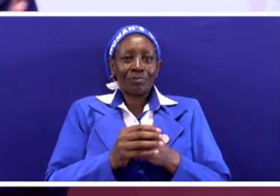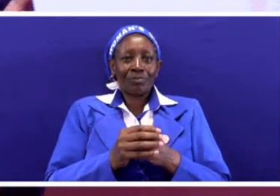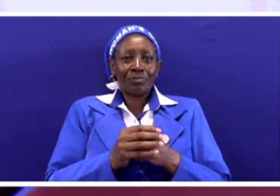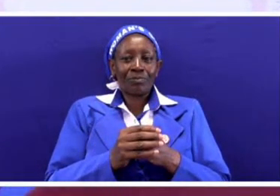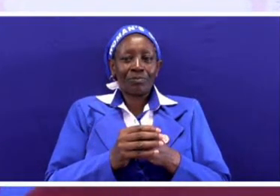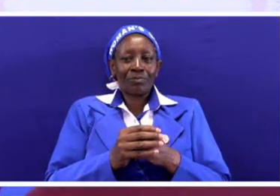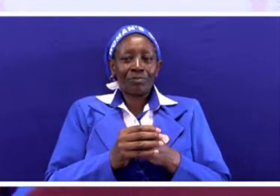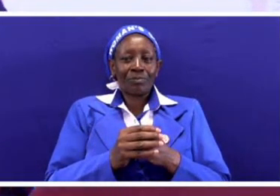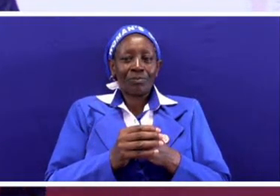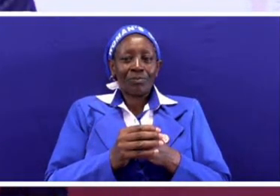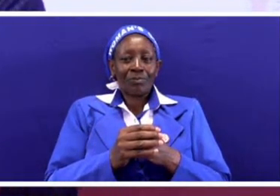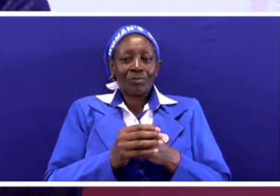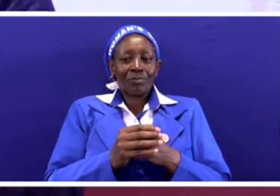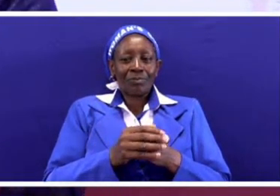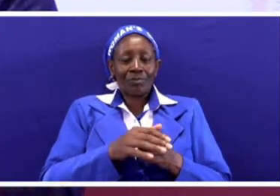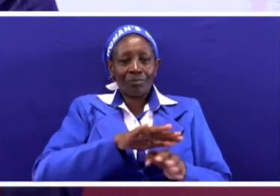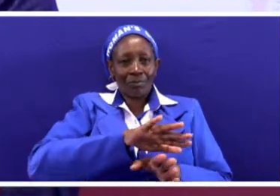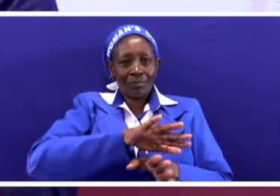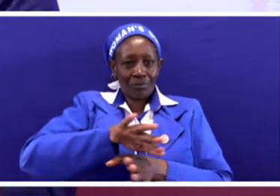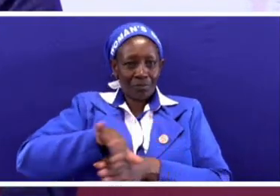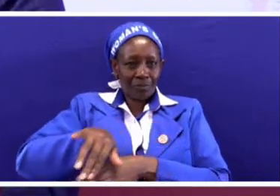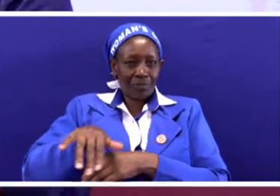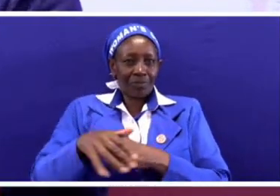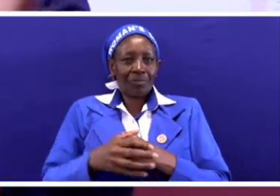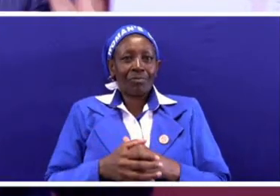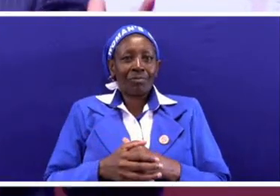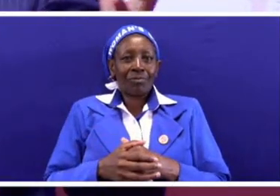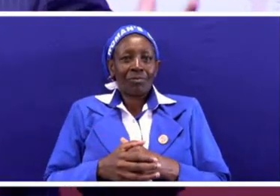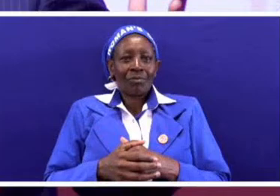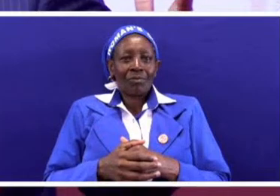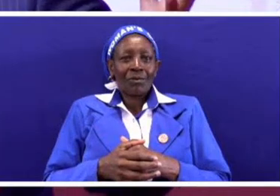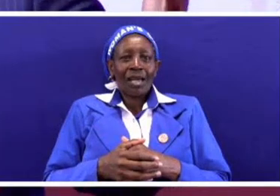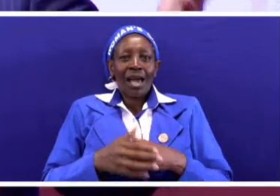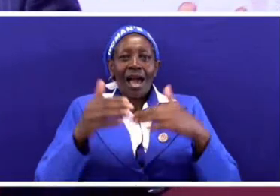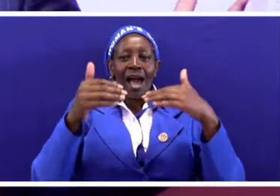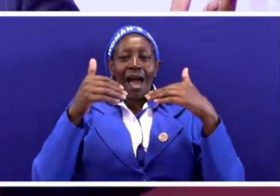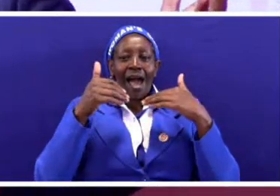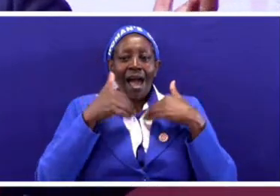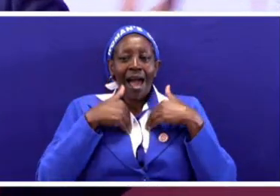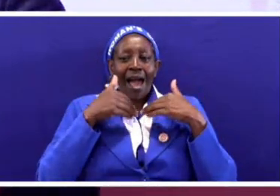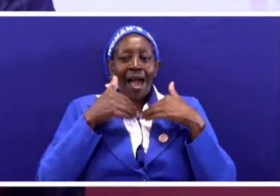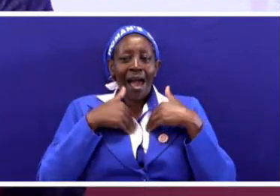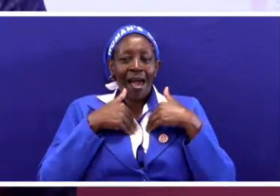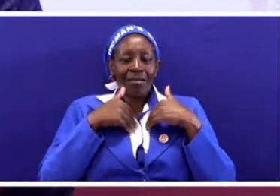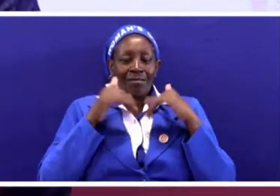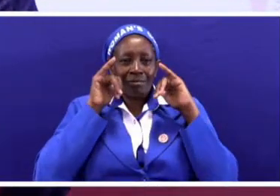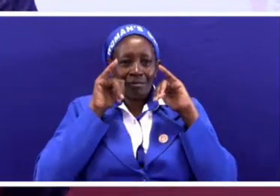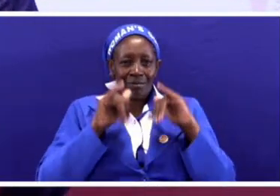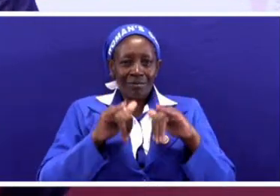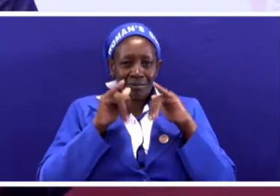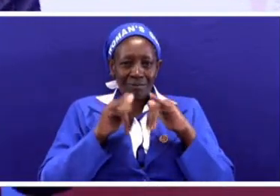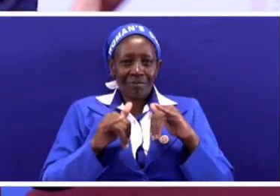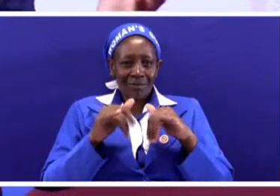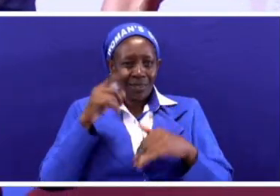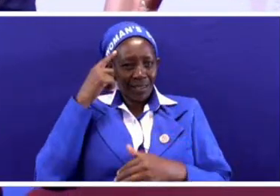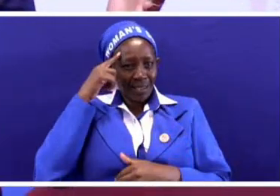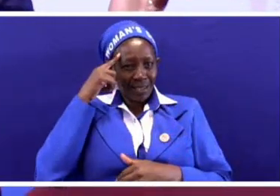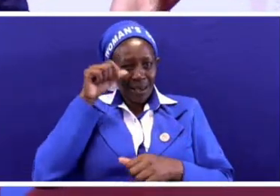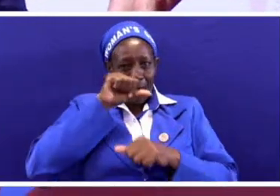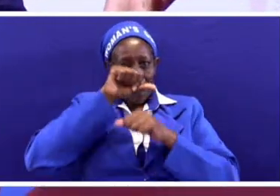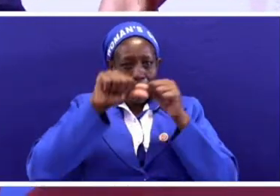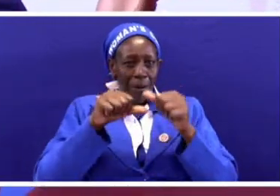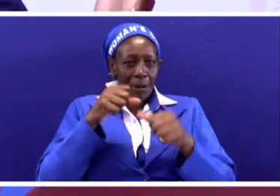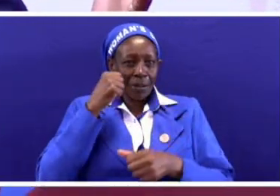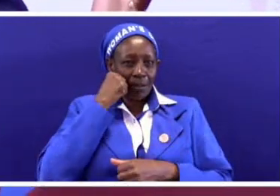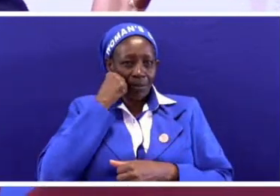Let me move to the end of our time together by saying that we have spent time looking at Joshua. Joshua has offered to